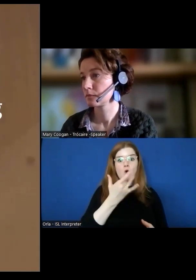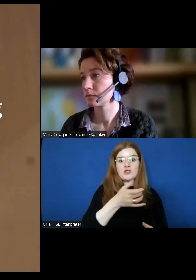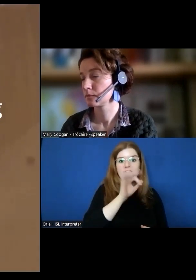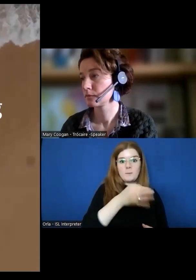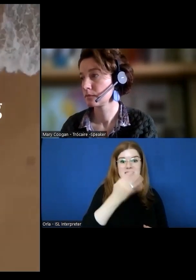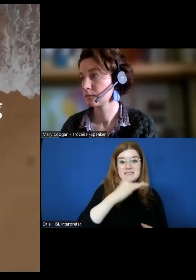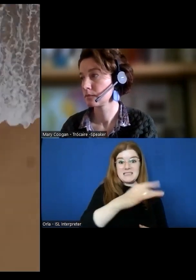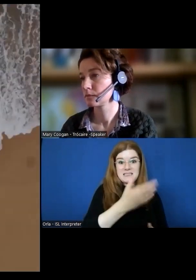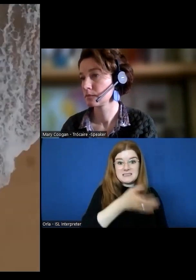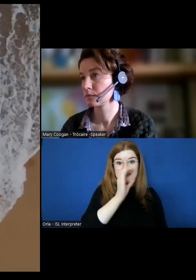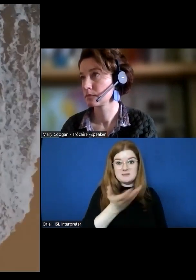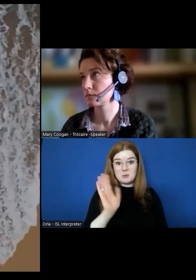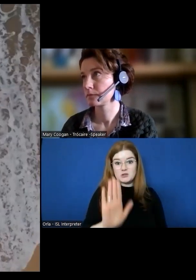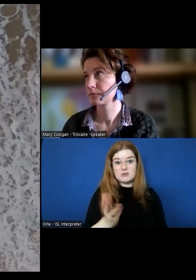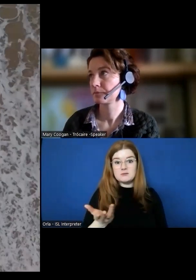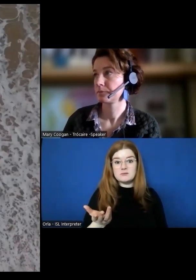sea.